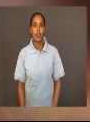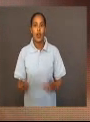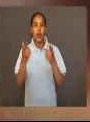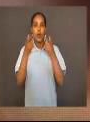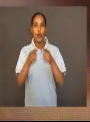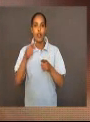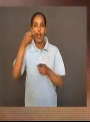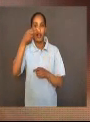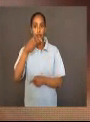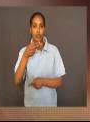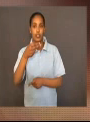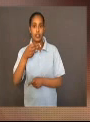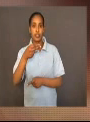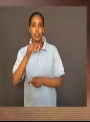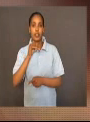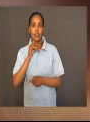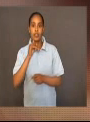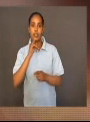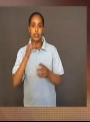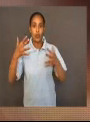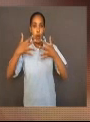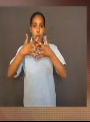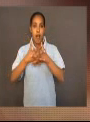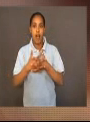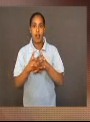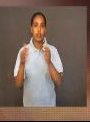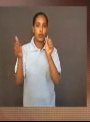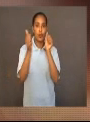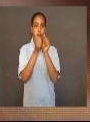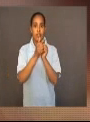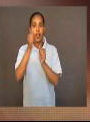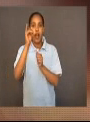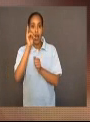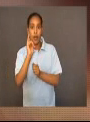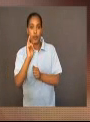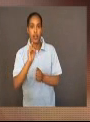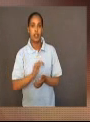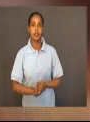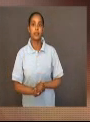When hydrogen is combined with iodine,